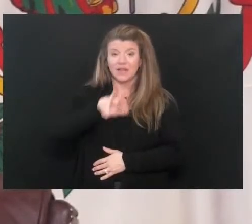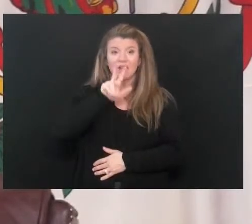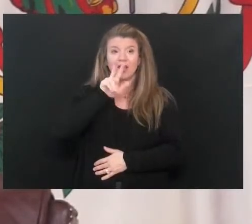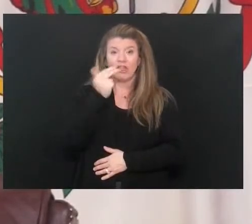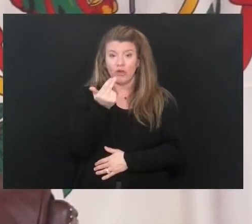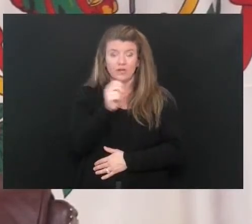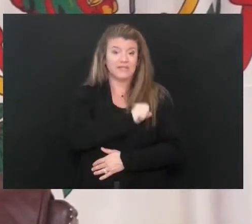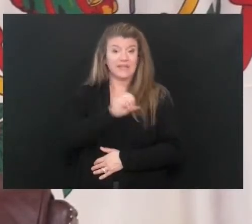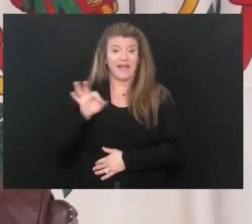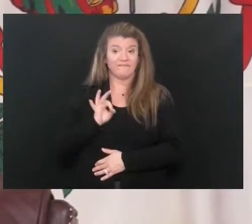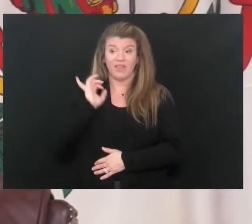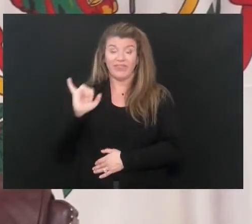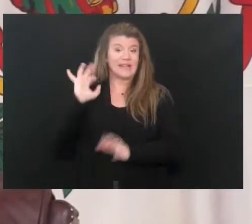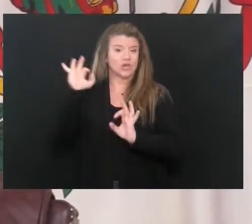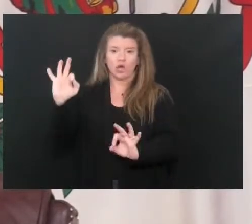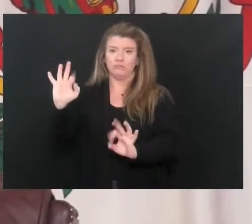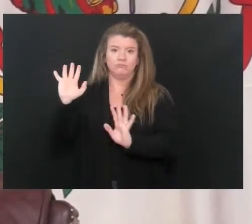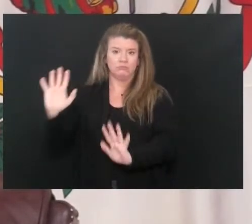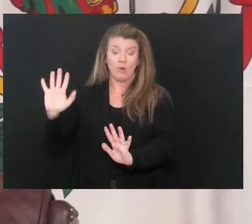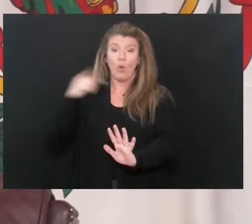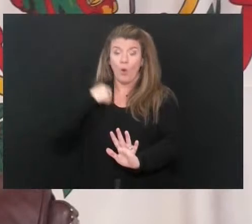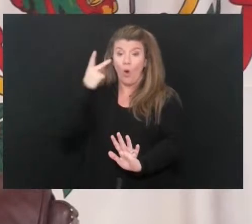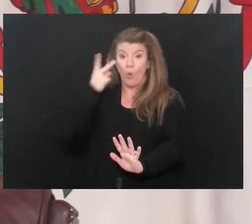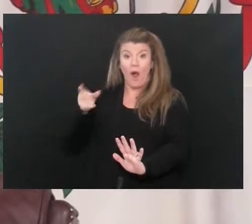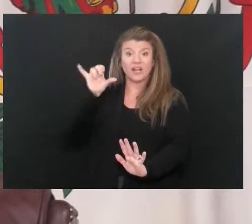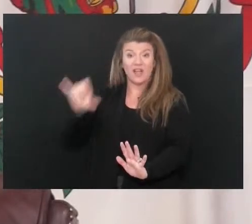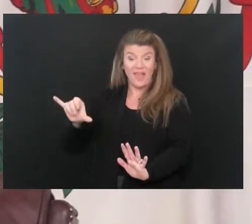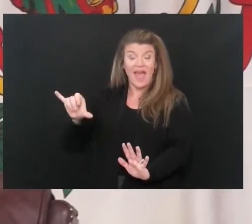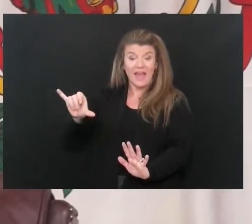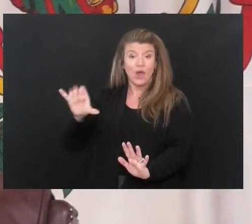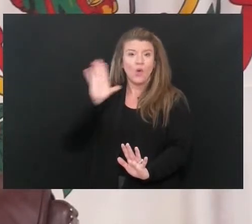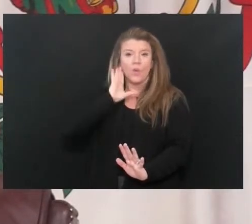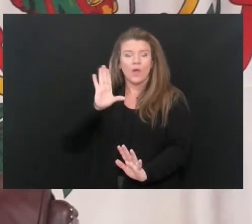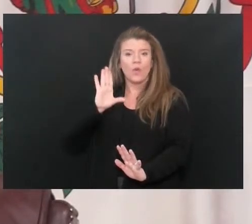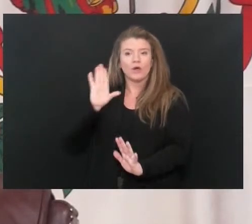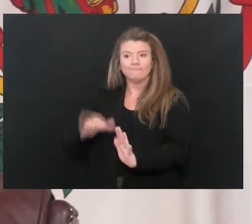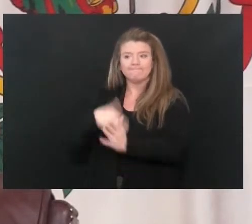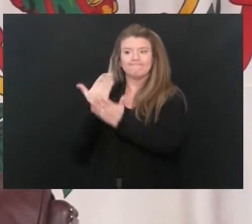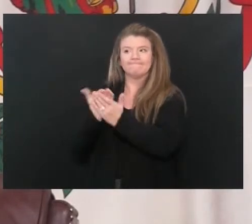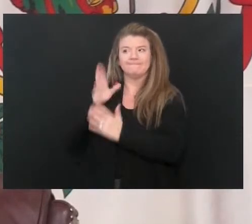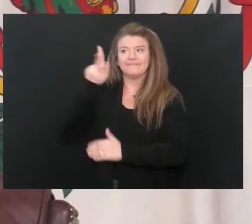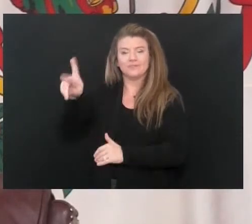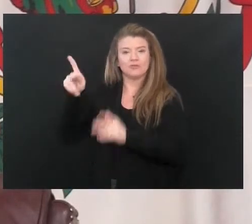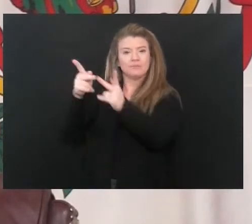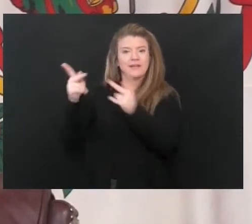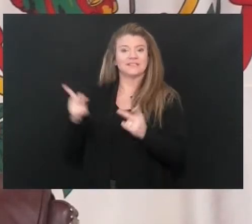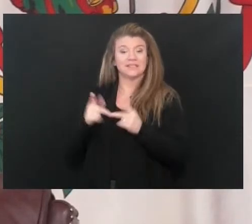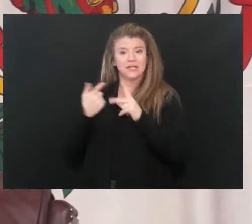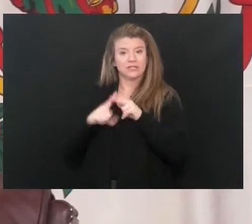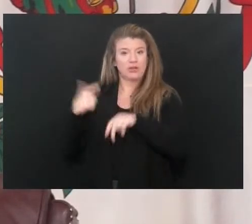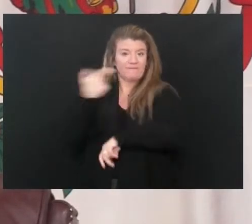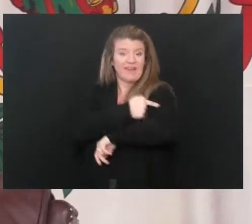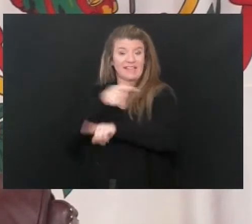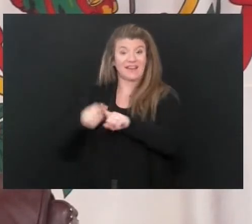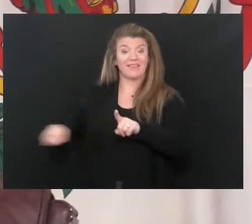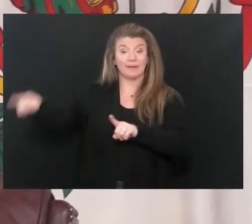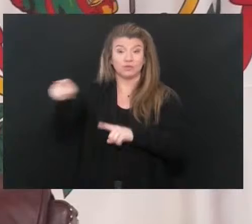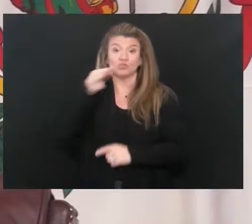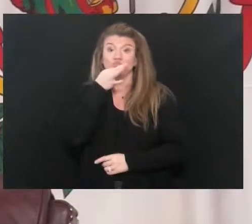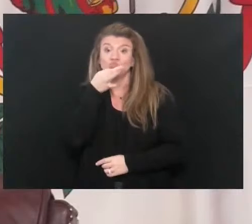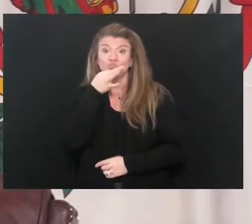still really good. We're surely watching there. We're going to get to our correctional facilities and start vaccinating there